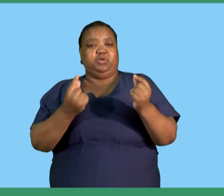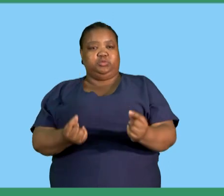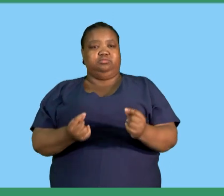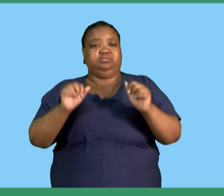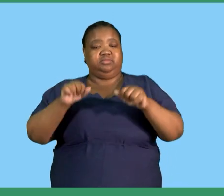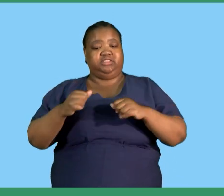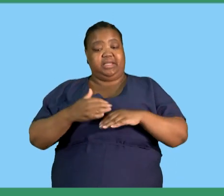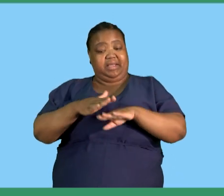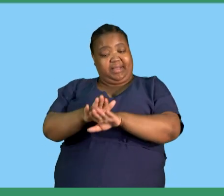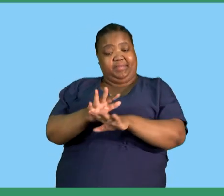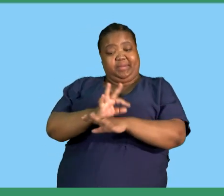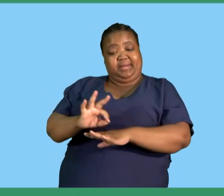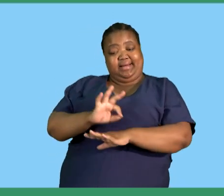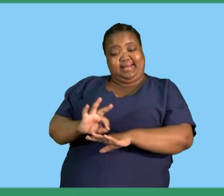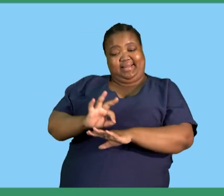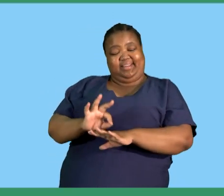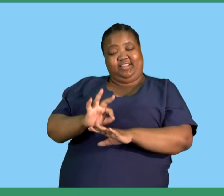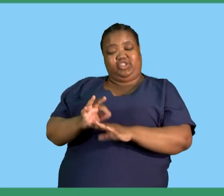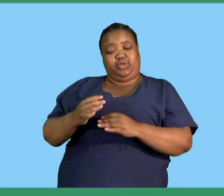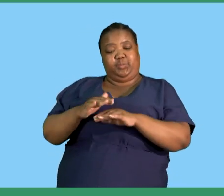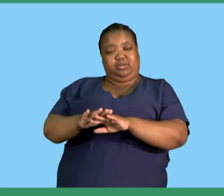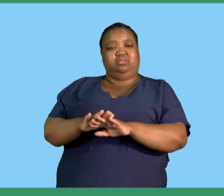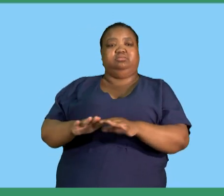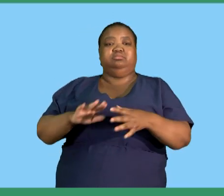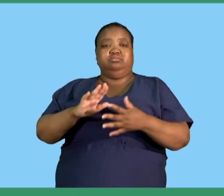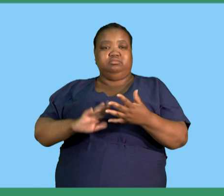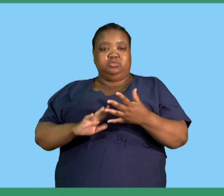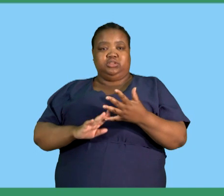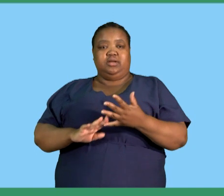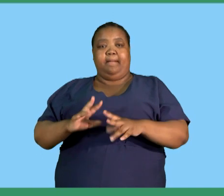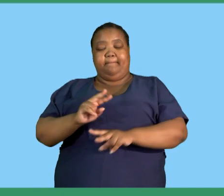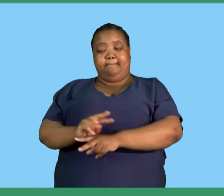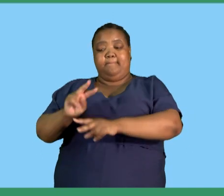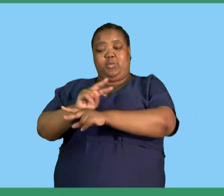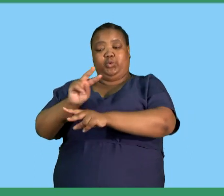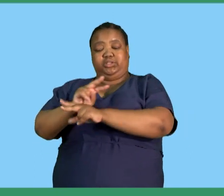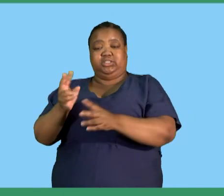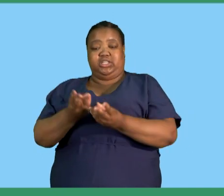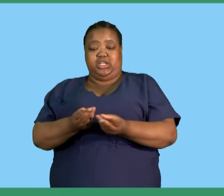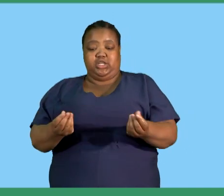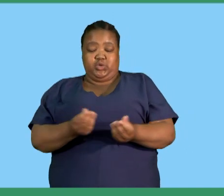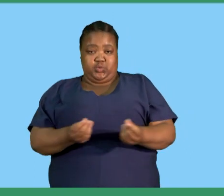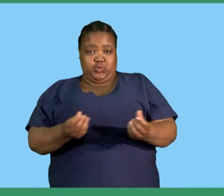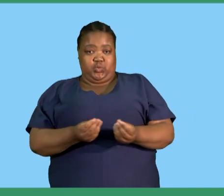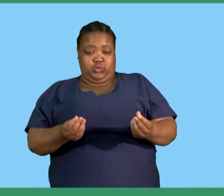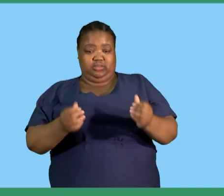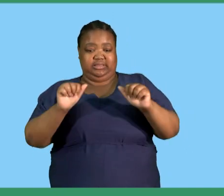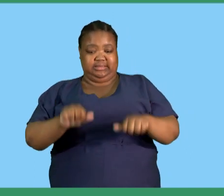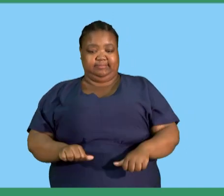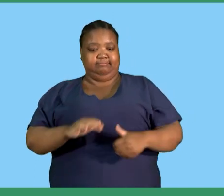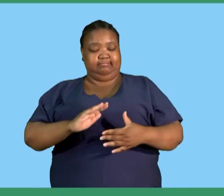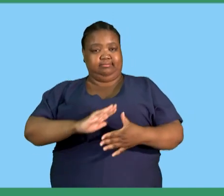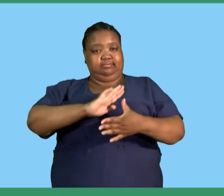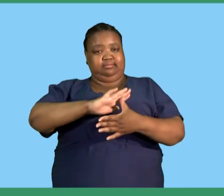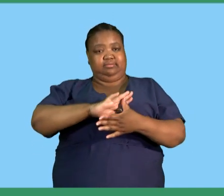or action plan, monitor the implementation of the solution or action plan, evaluate. Remember, when